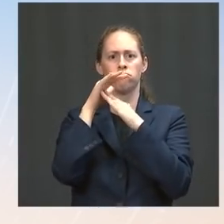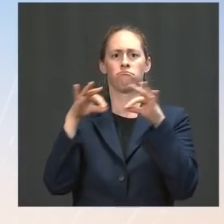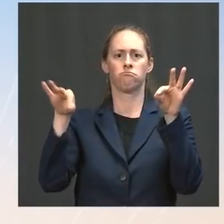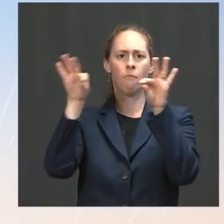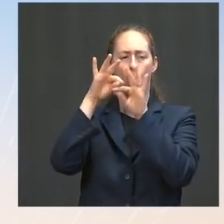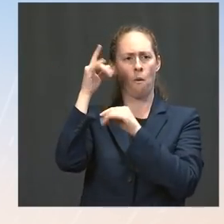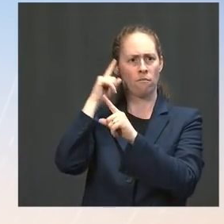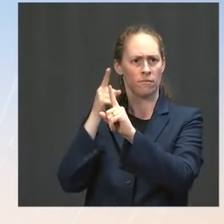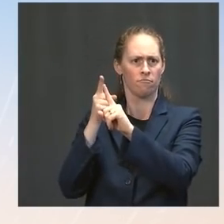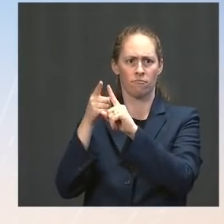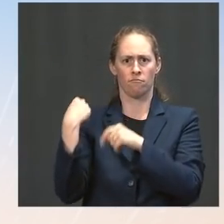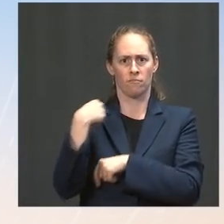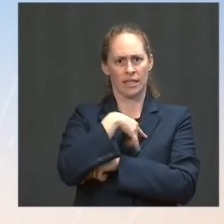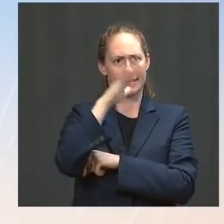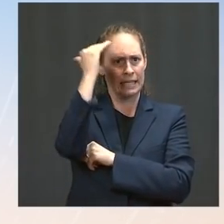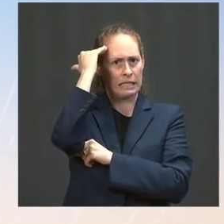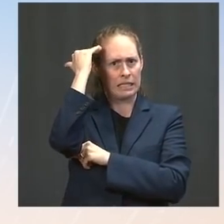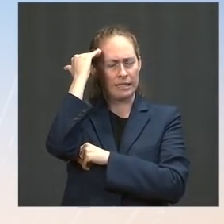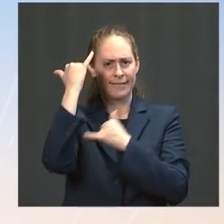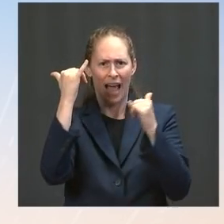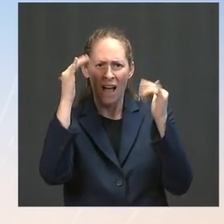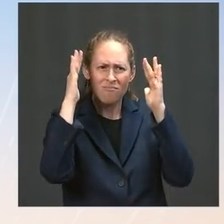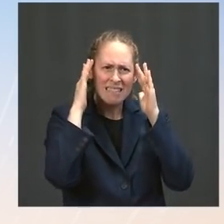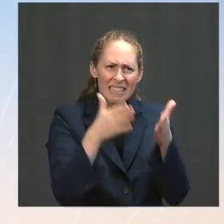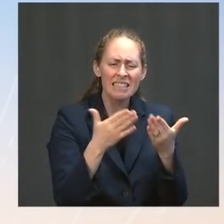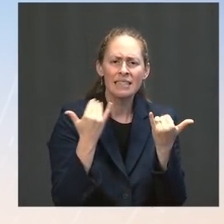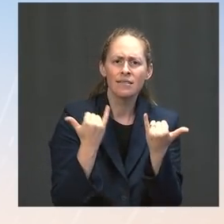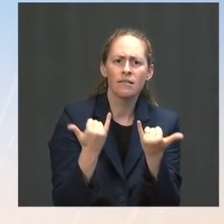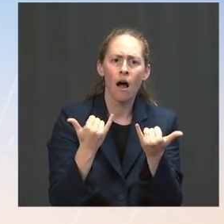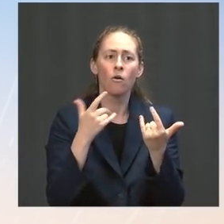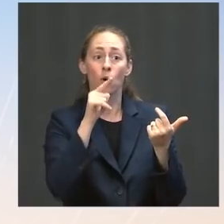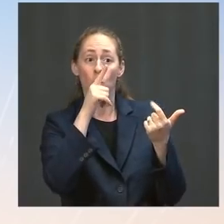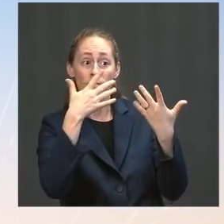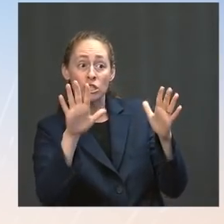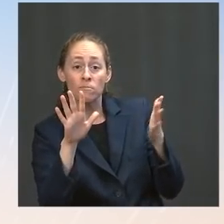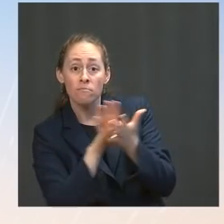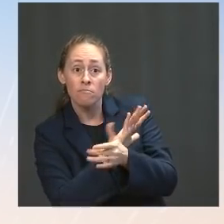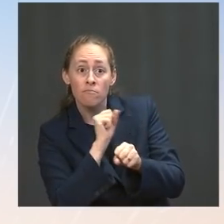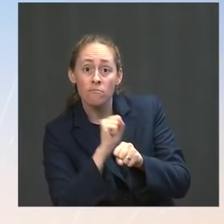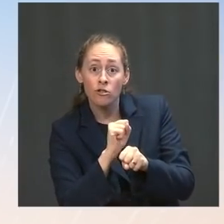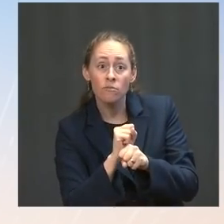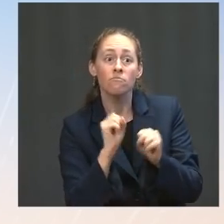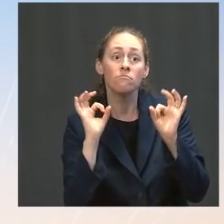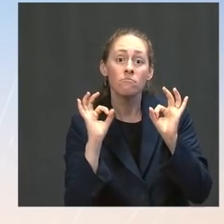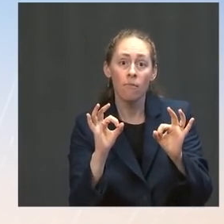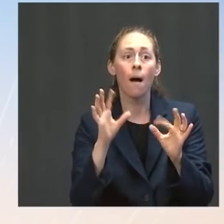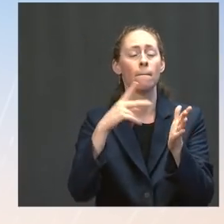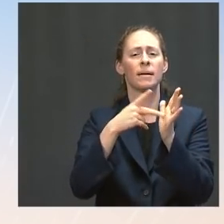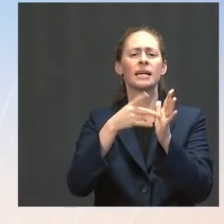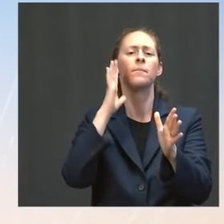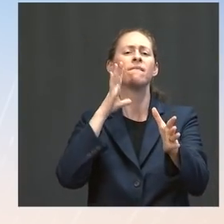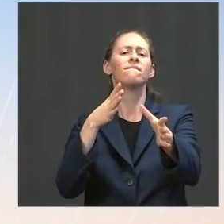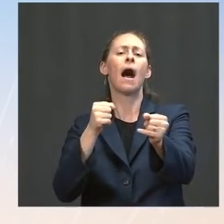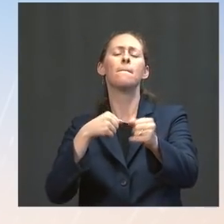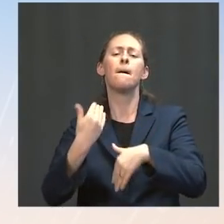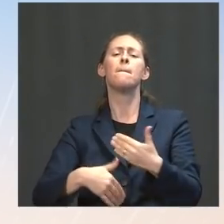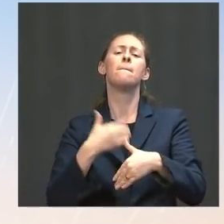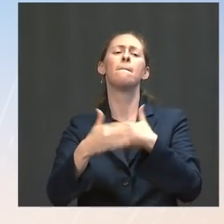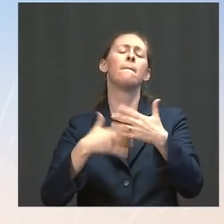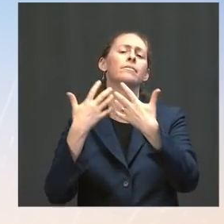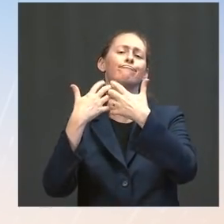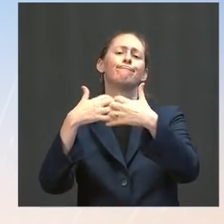earlier we put out earlier today that 19,000 people were evacuated. The vast majority in a 24-hour